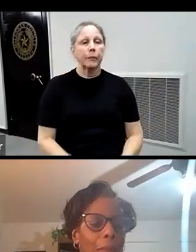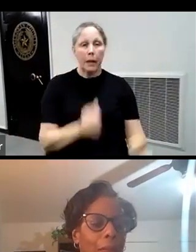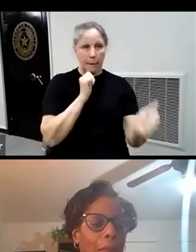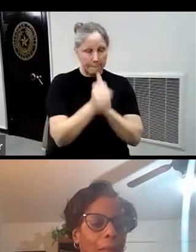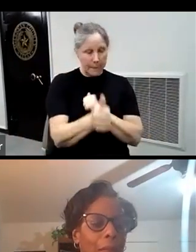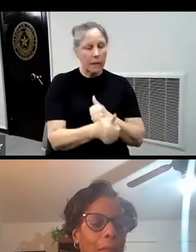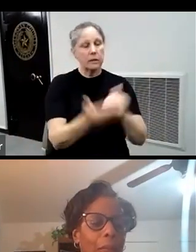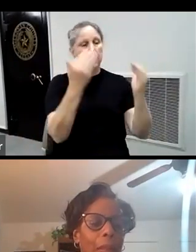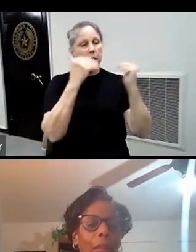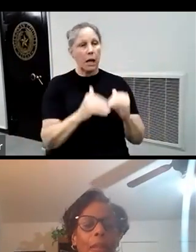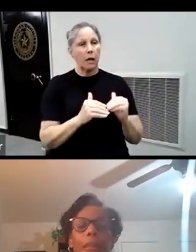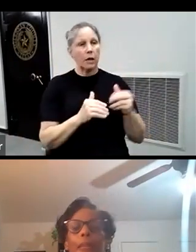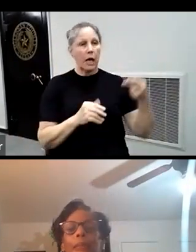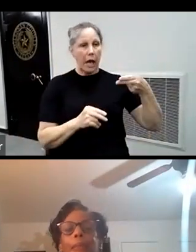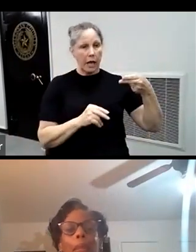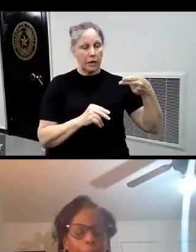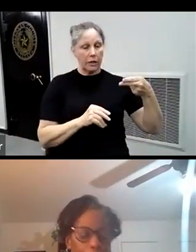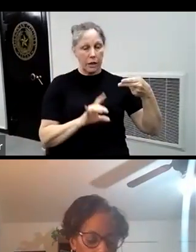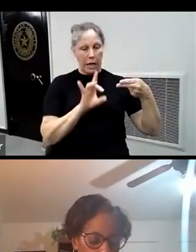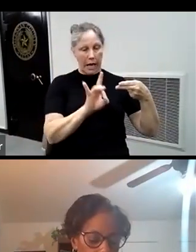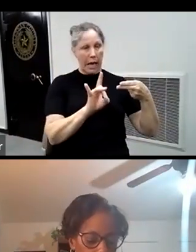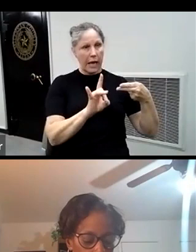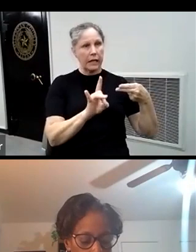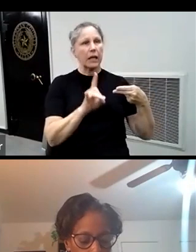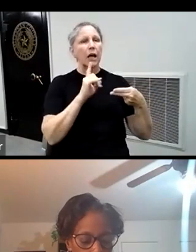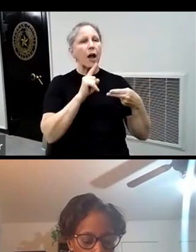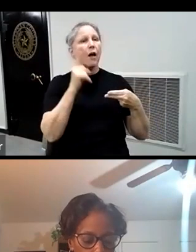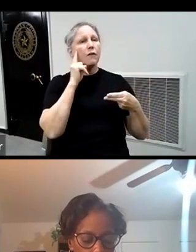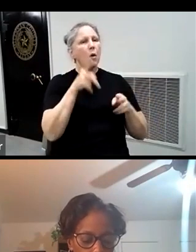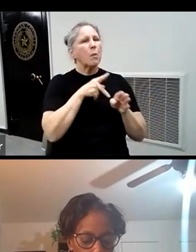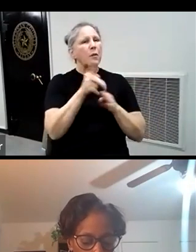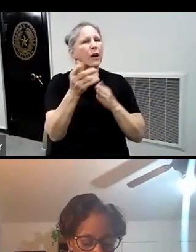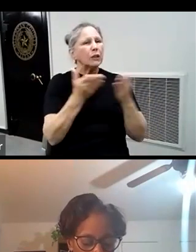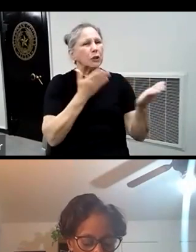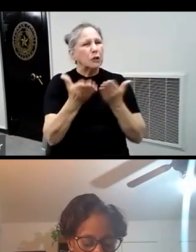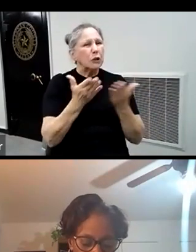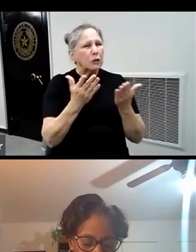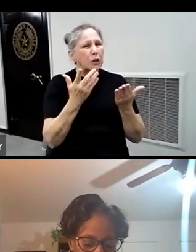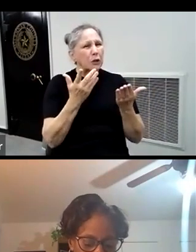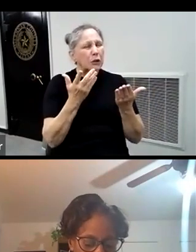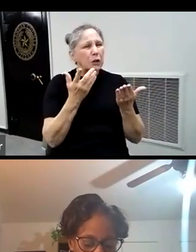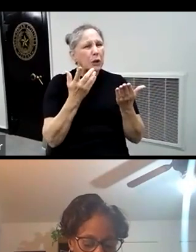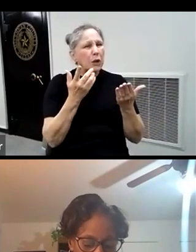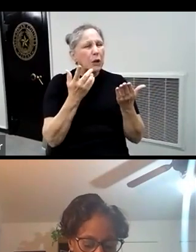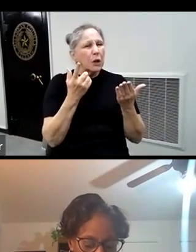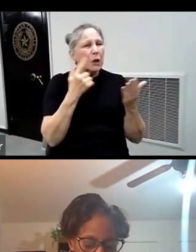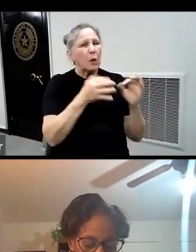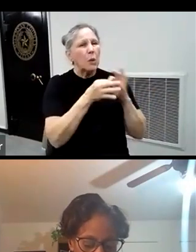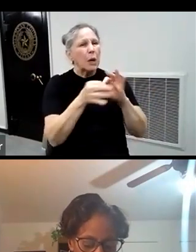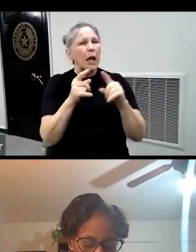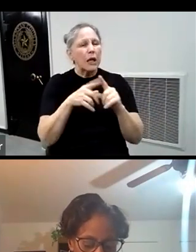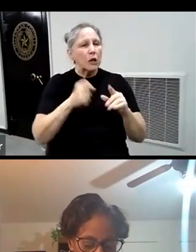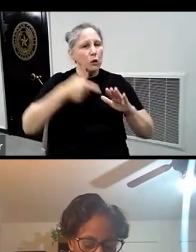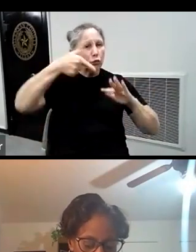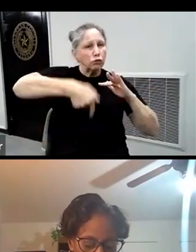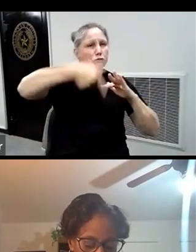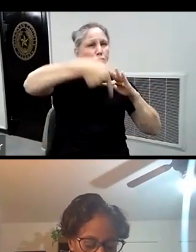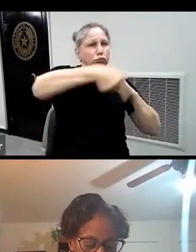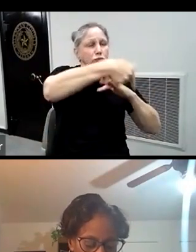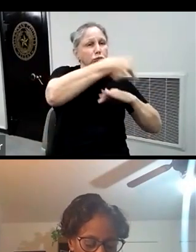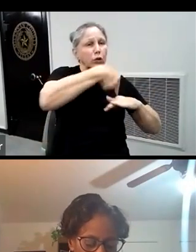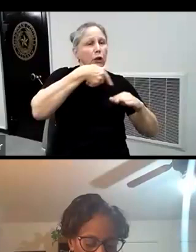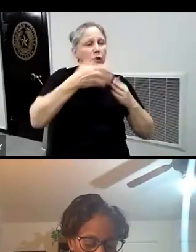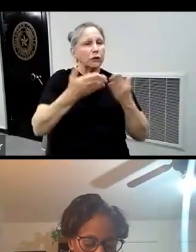Pass. Under H8, authorization of professional service agreement related to drilling and laboratory